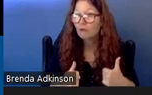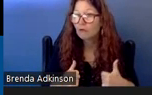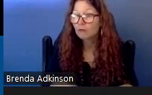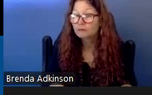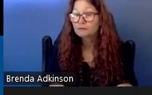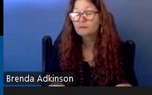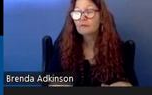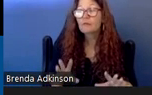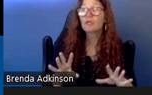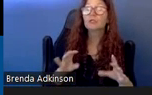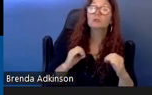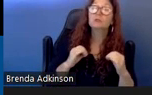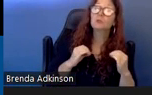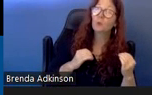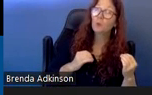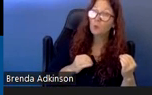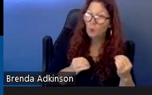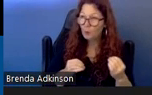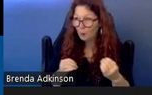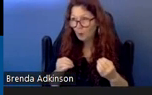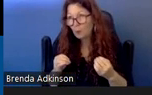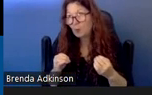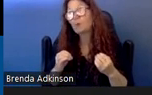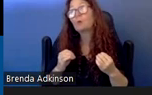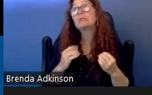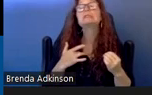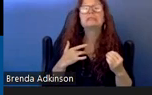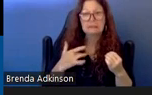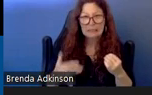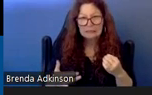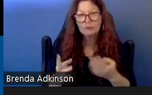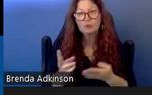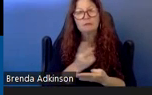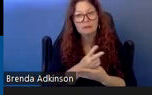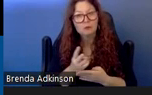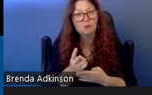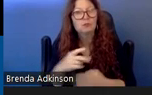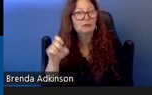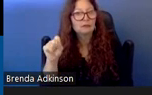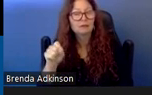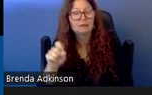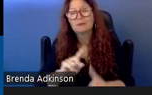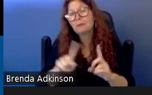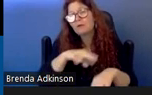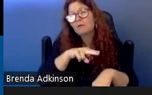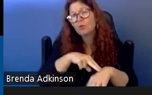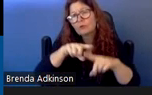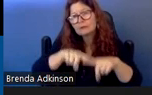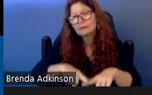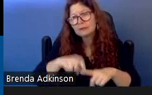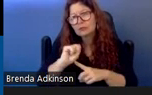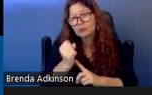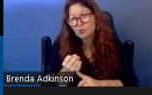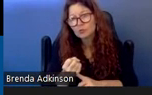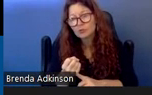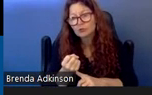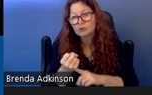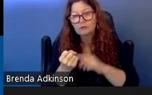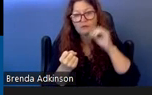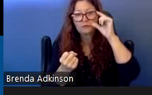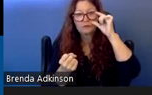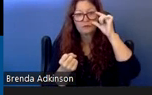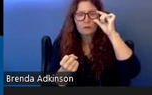it's generally, and depending, it's situation specific, but the intent